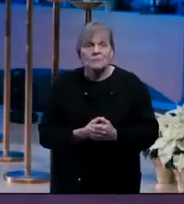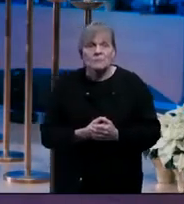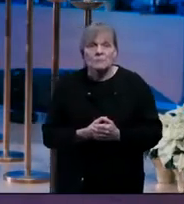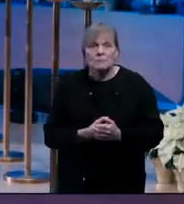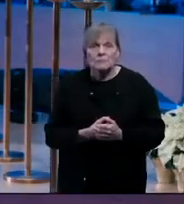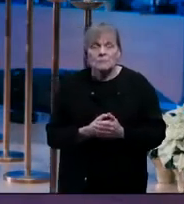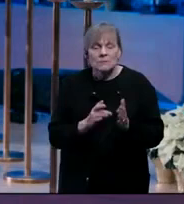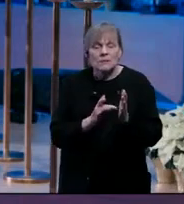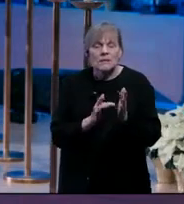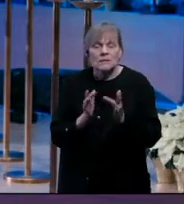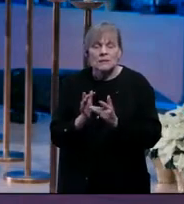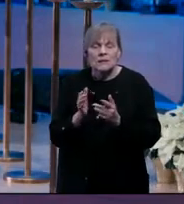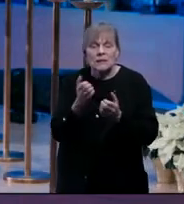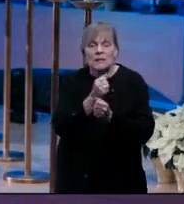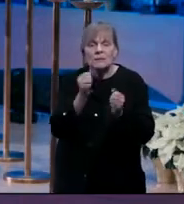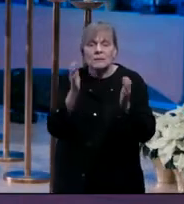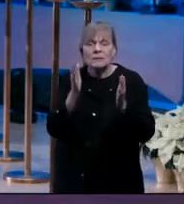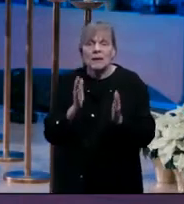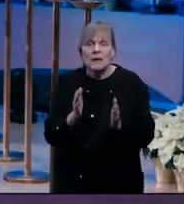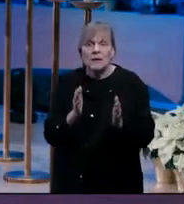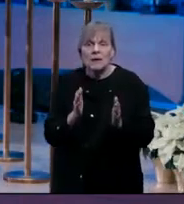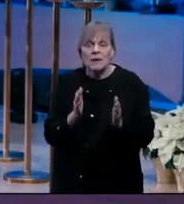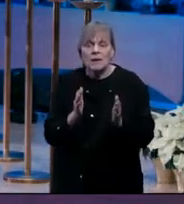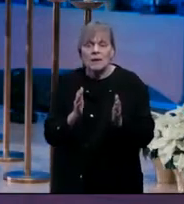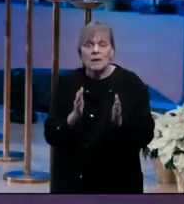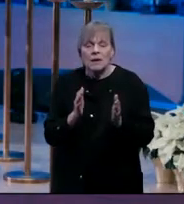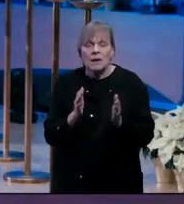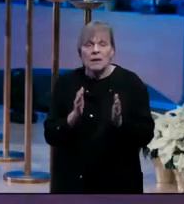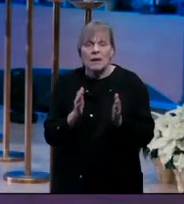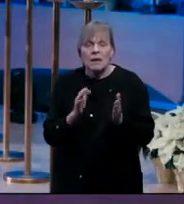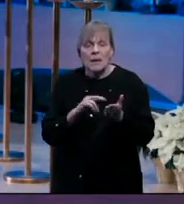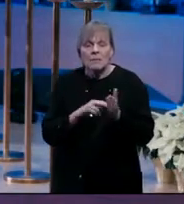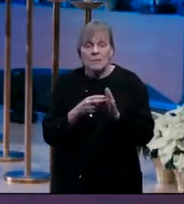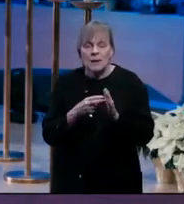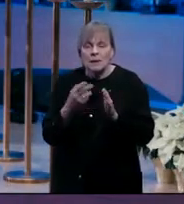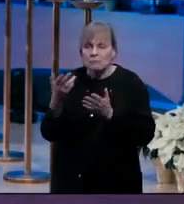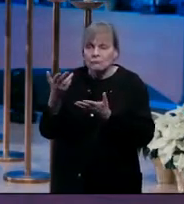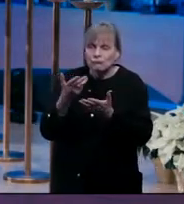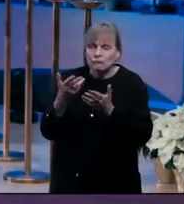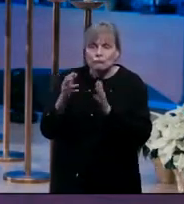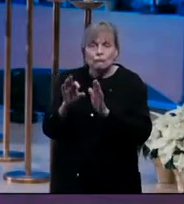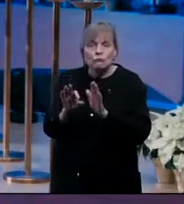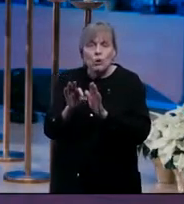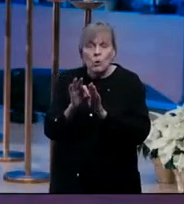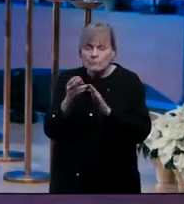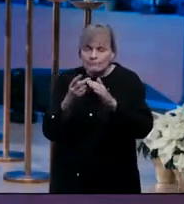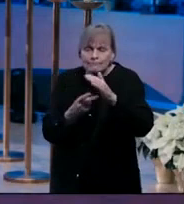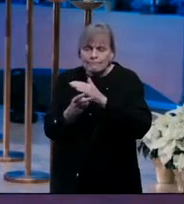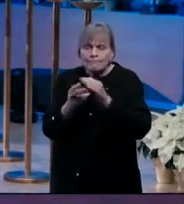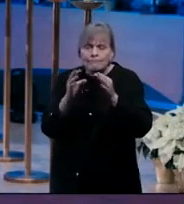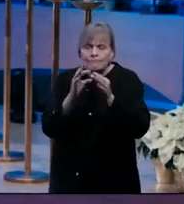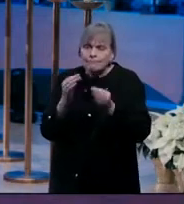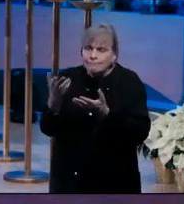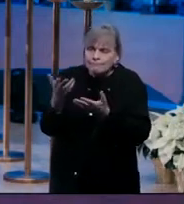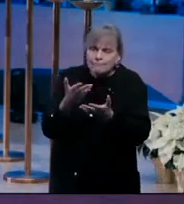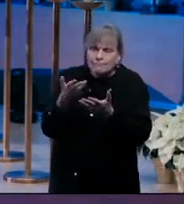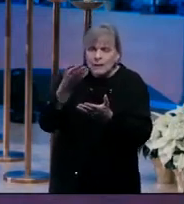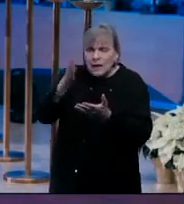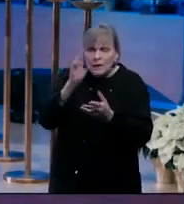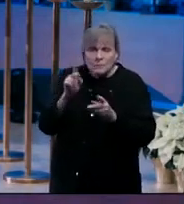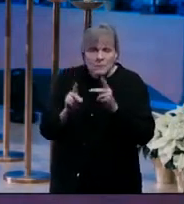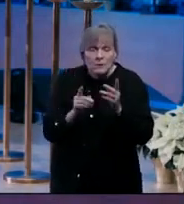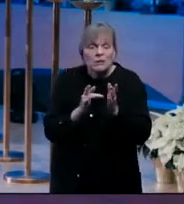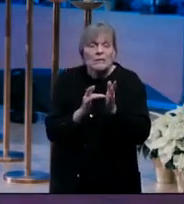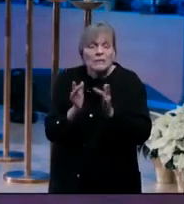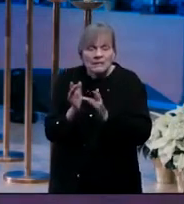he's also the Messiah. And the Messiah, friends, is accessible. The chosen one that was prophesied would be accessible to God's